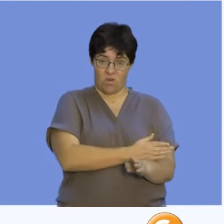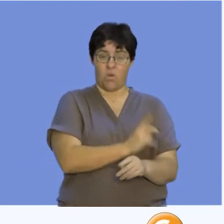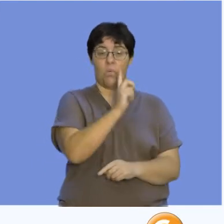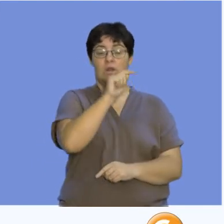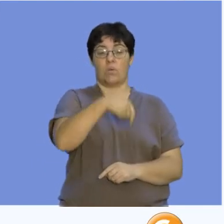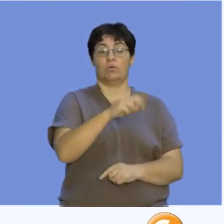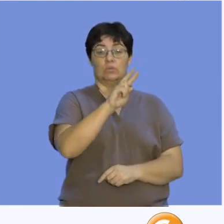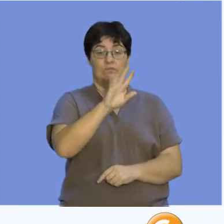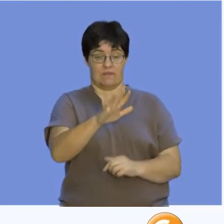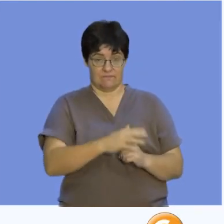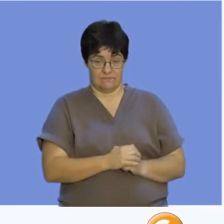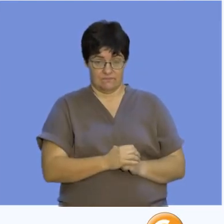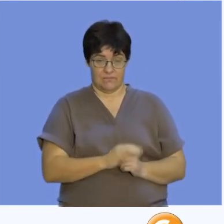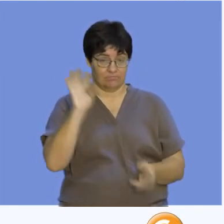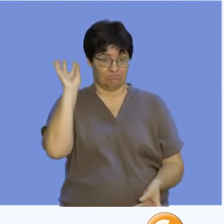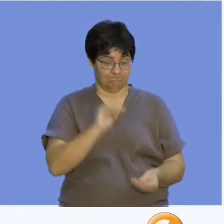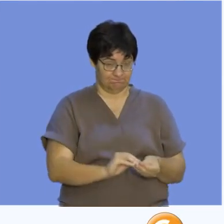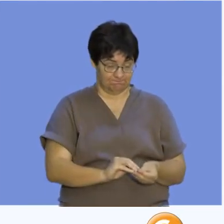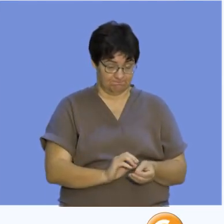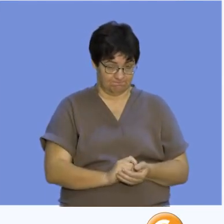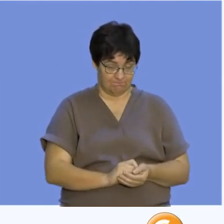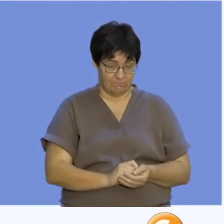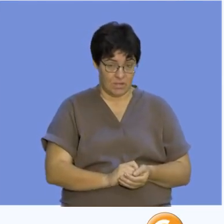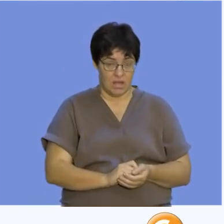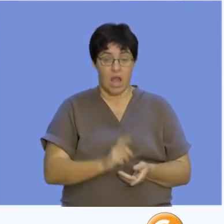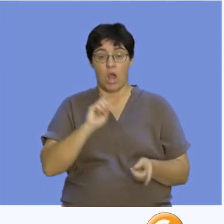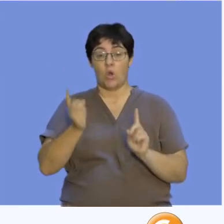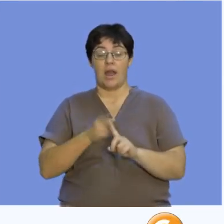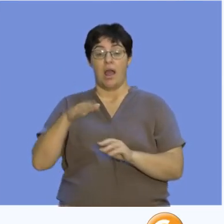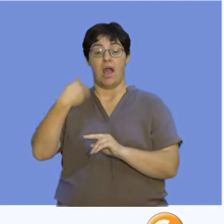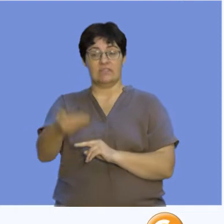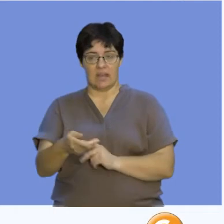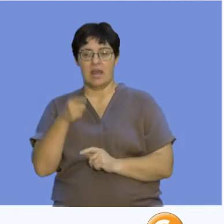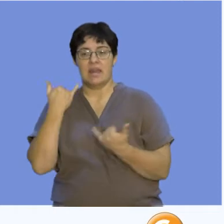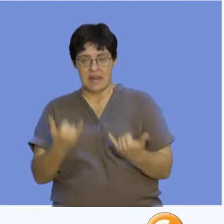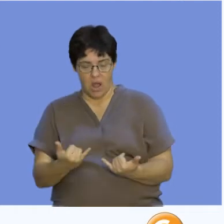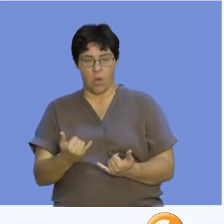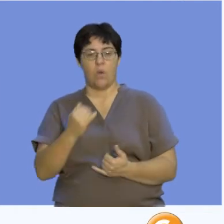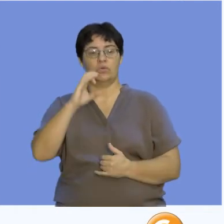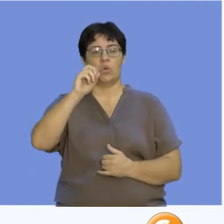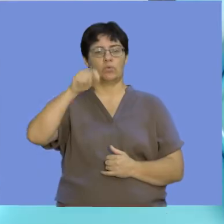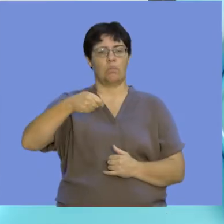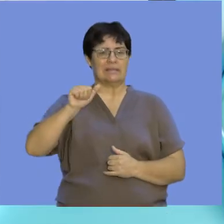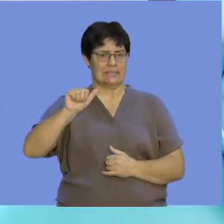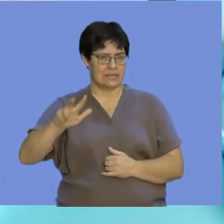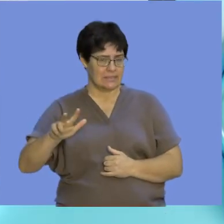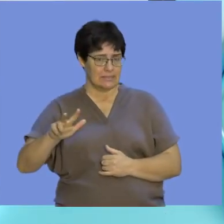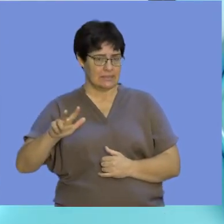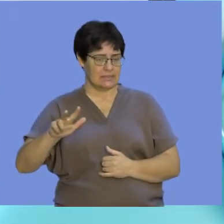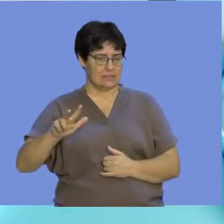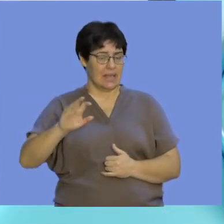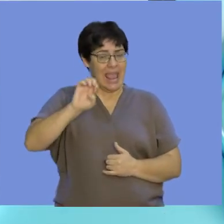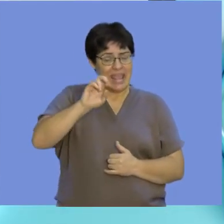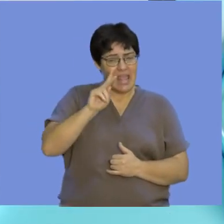1,25, the total. After they collide, it's now 0,68. The kinetic energy